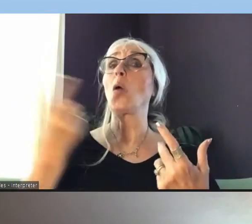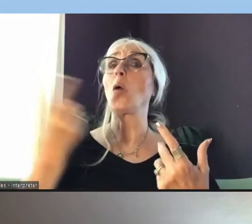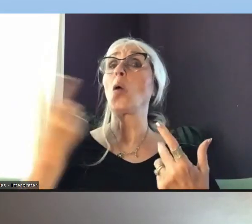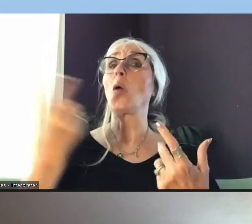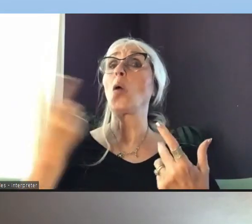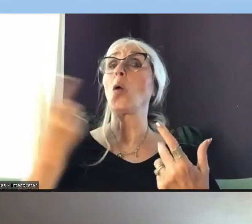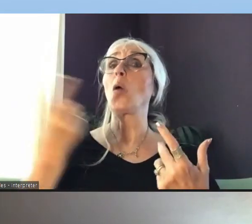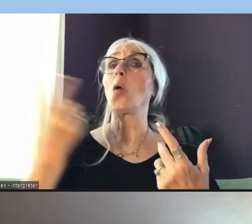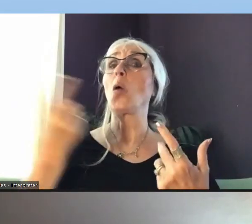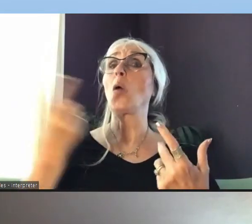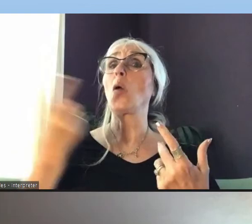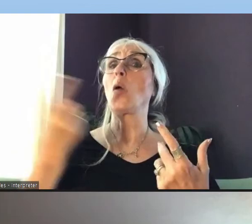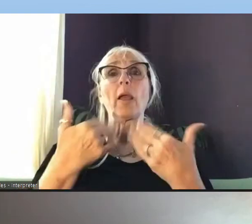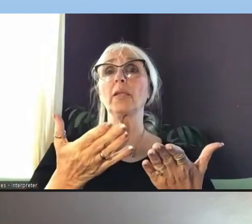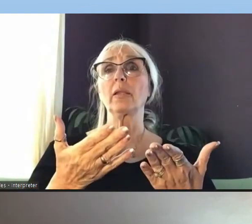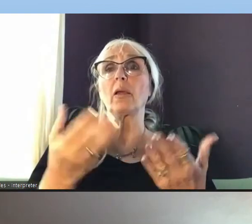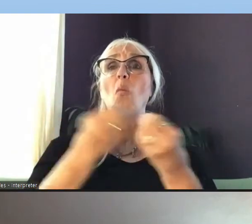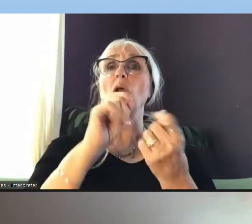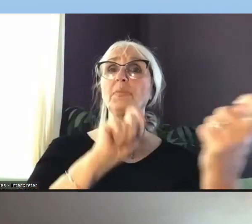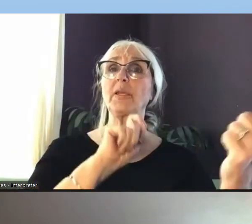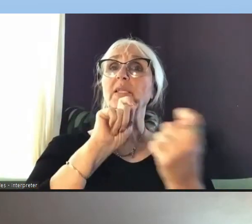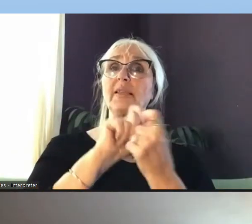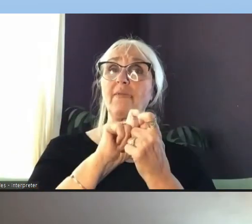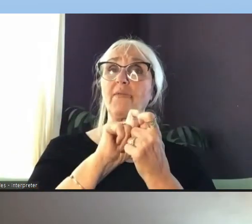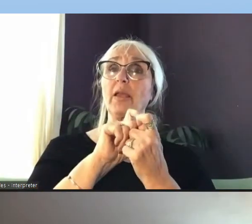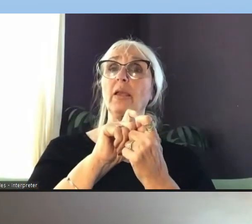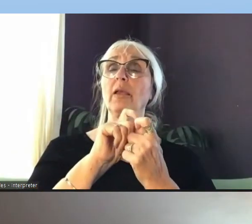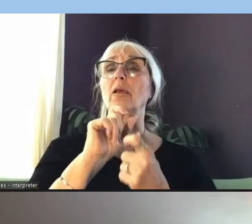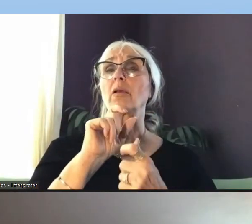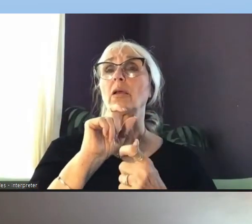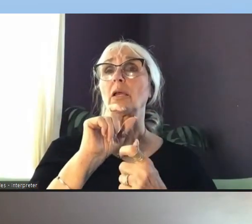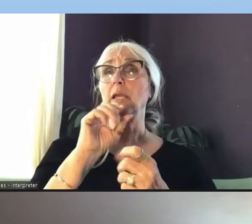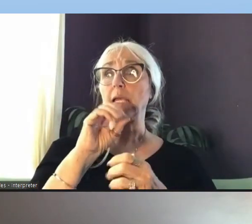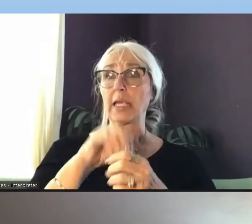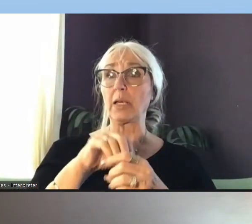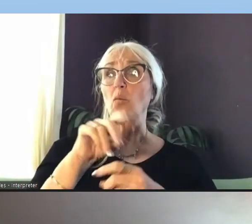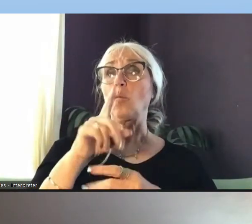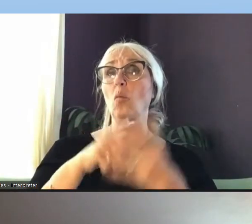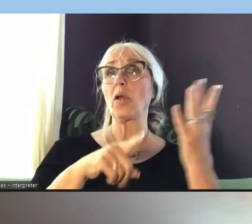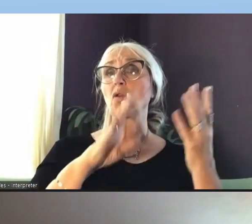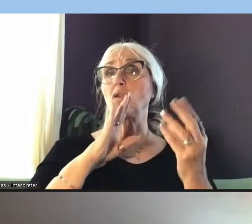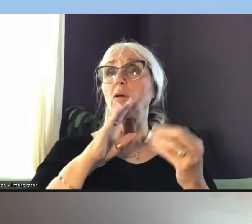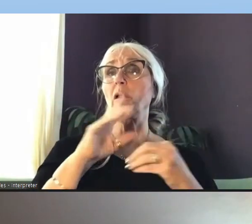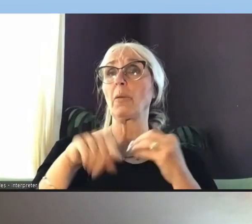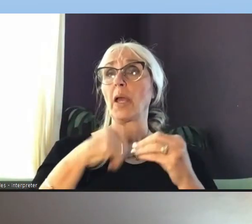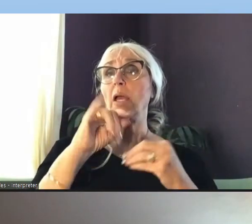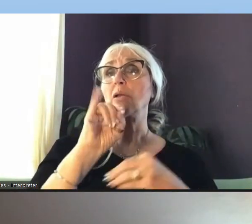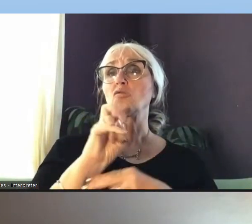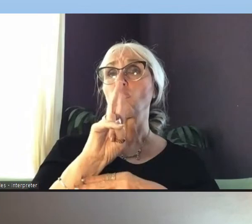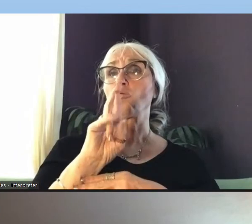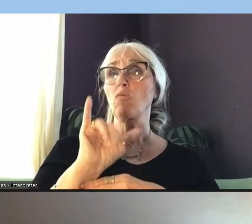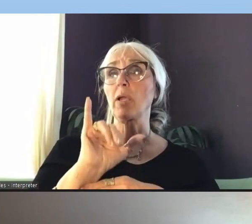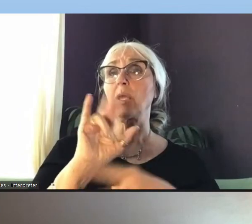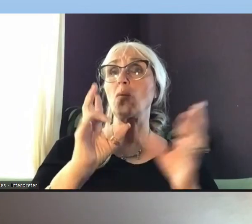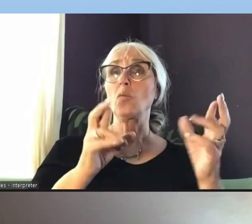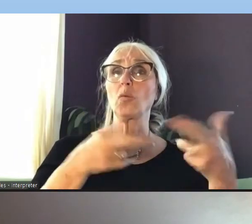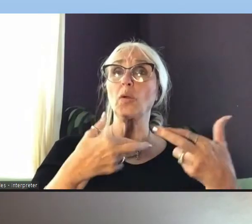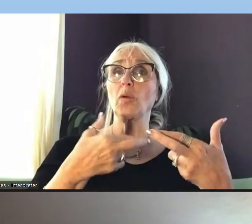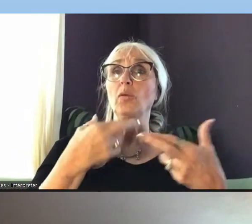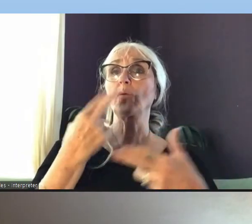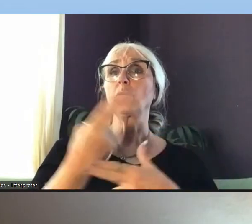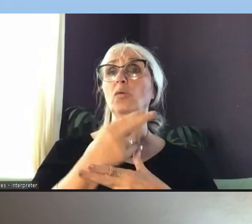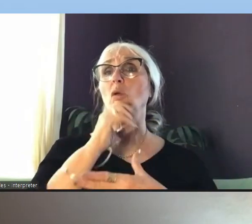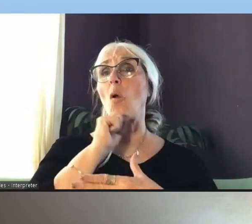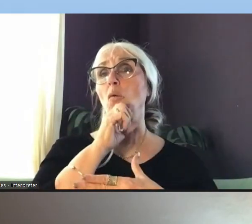the more specific piece of it, was in the piece you talked about in those jury rooms that you use the older phones,